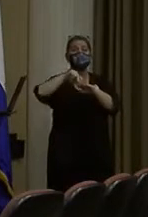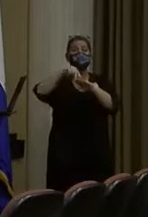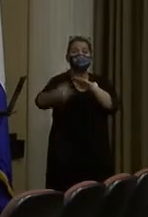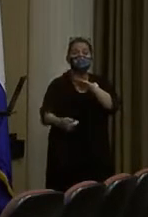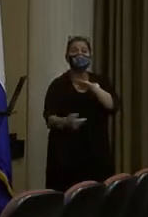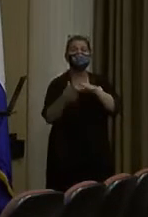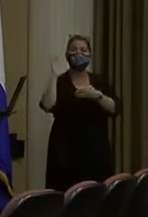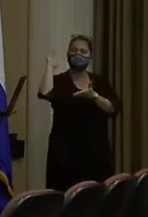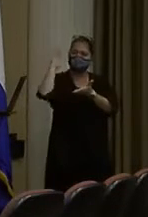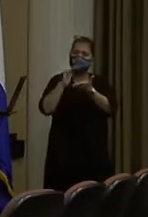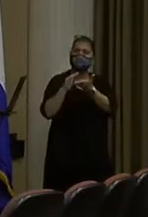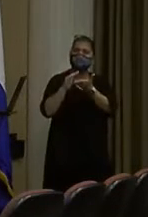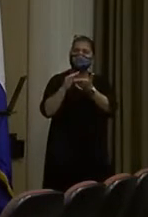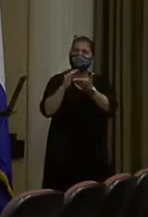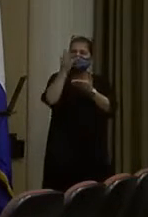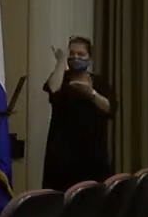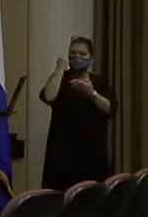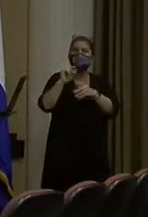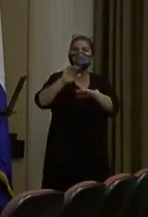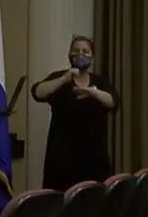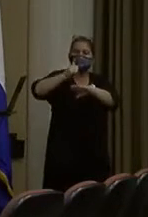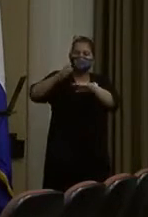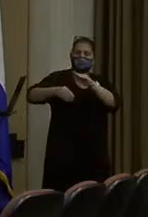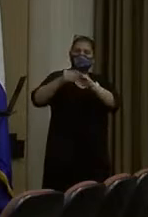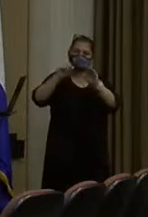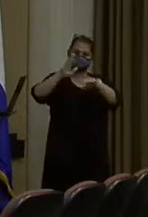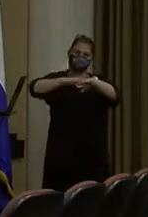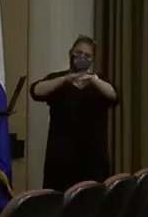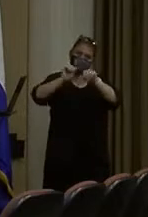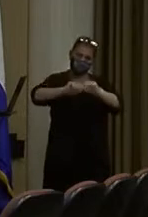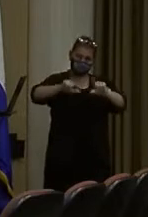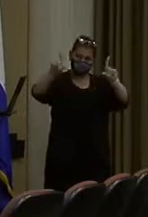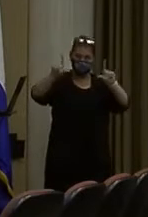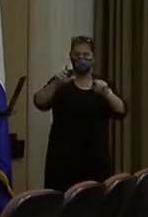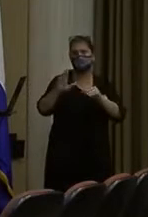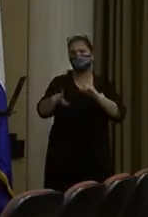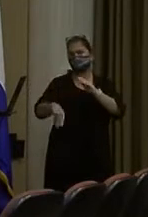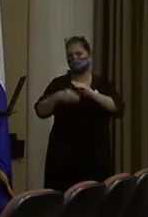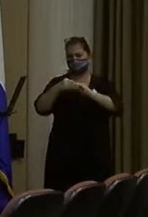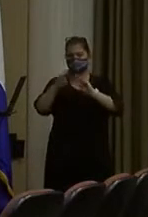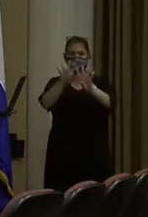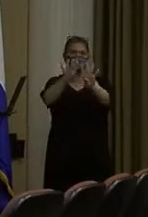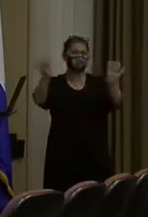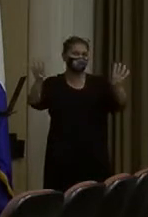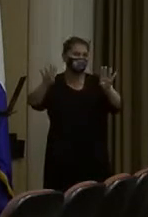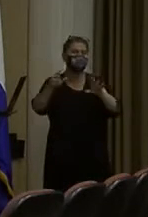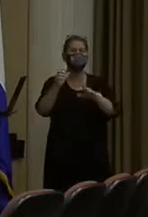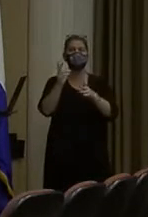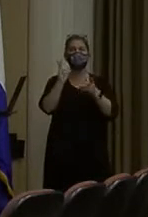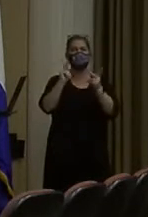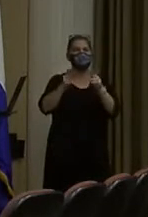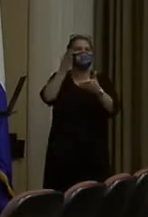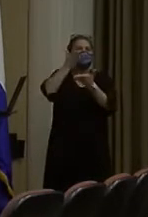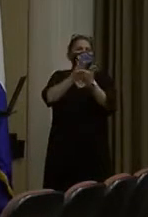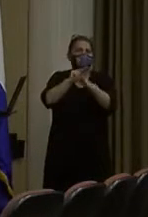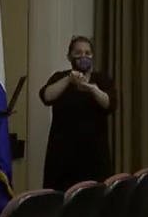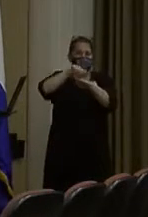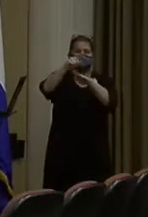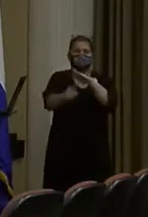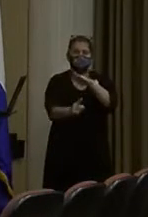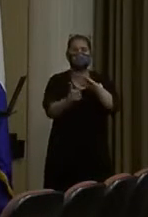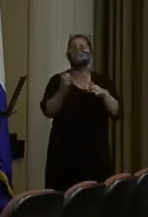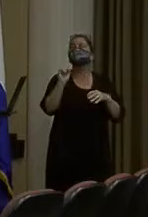cliff of health inequities, right? So what does this story really mean? So first of all, thank you both, our professors, our alum.